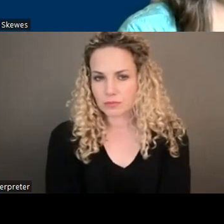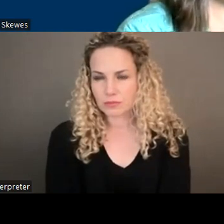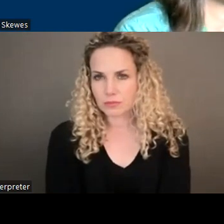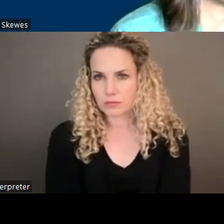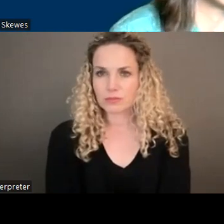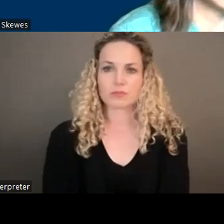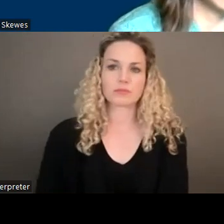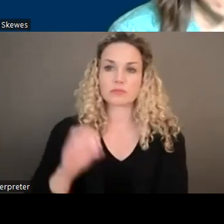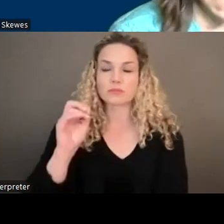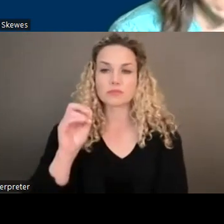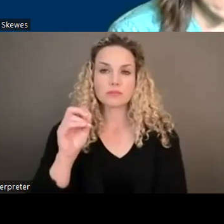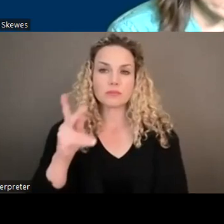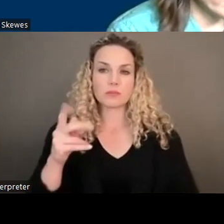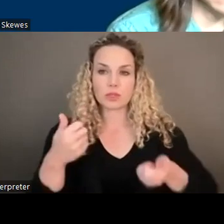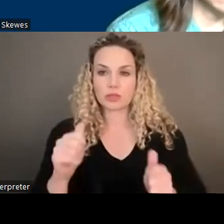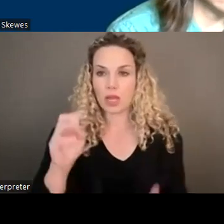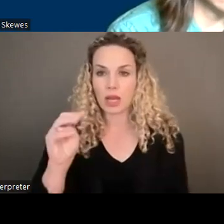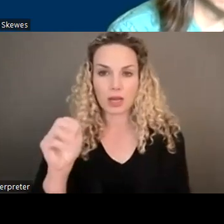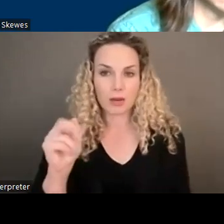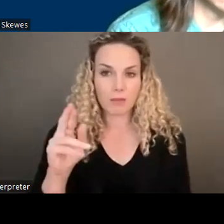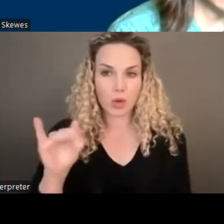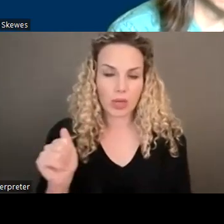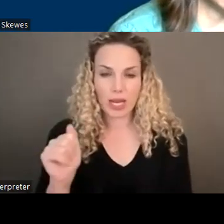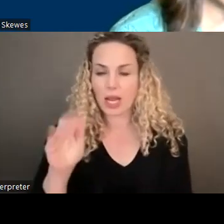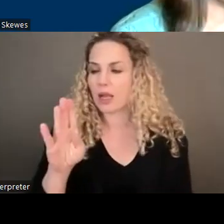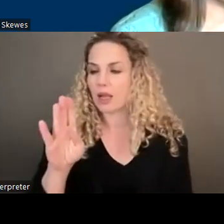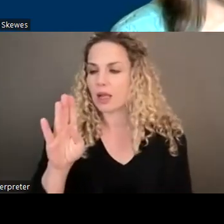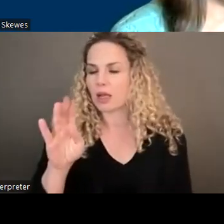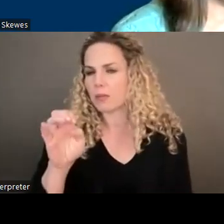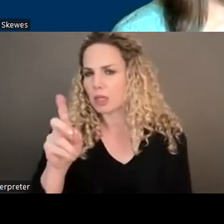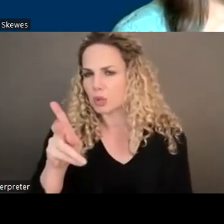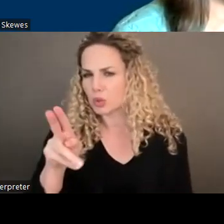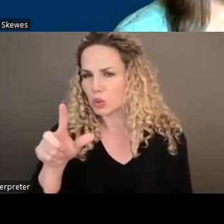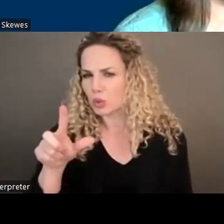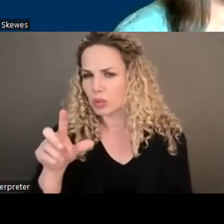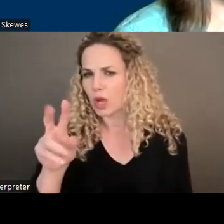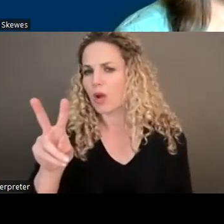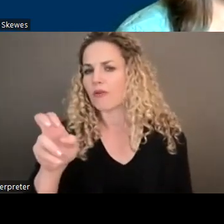Okay, let's try Maria Verdugo. Maria?